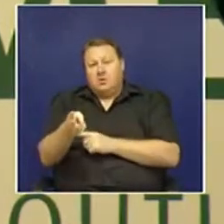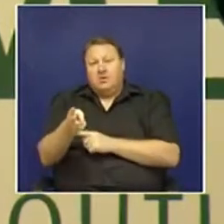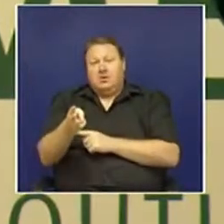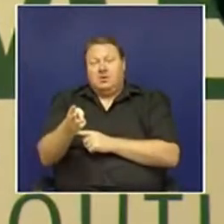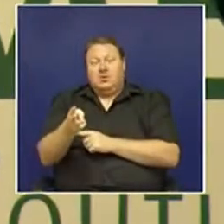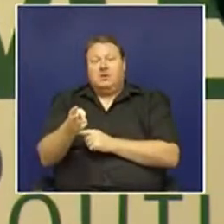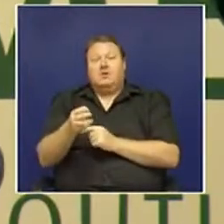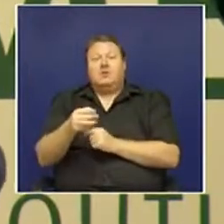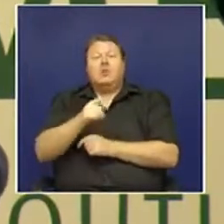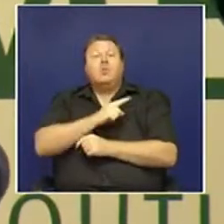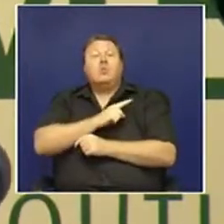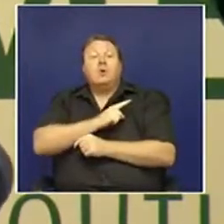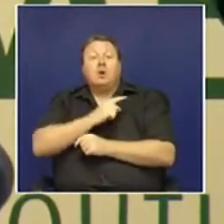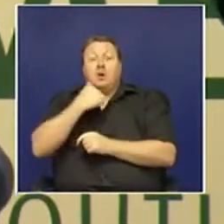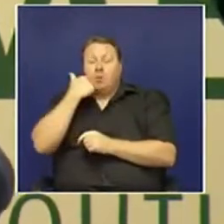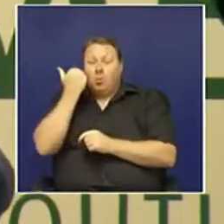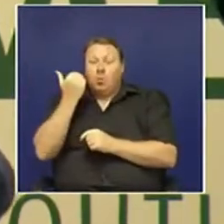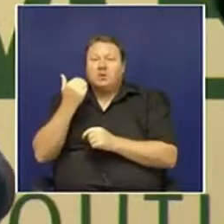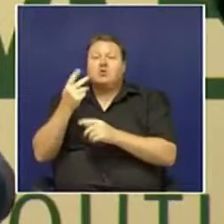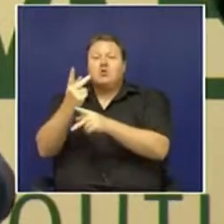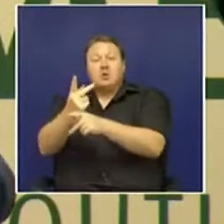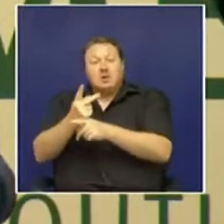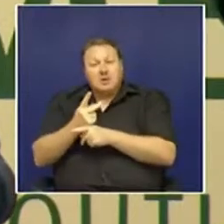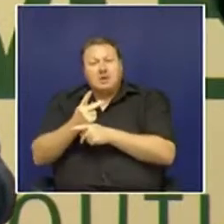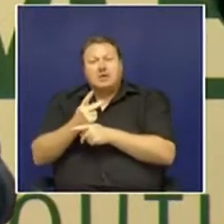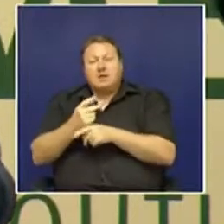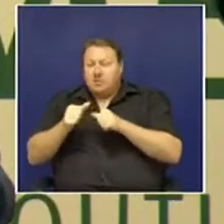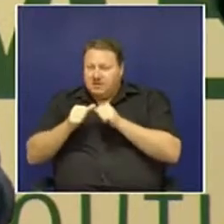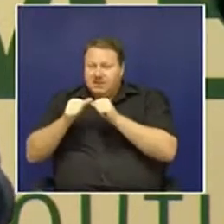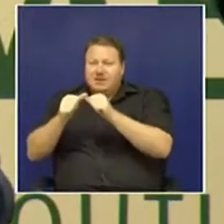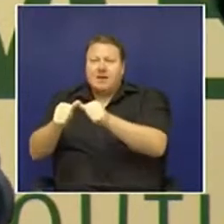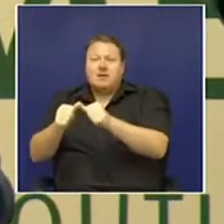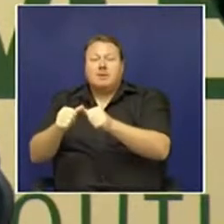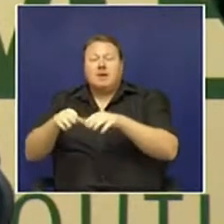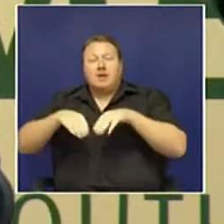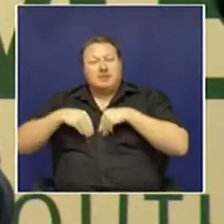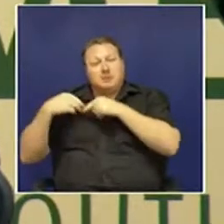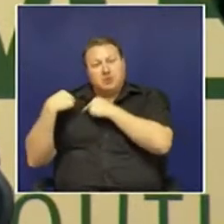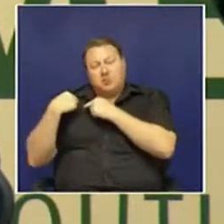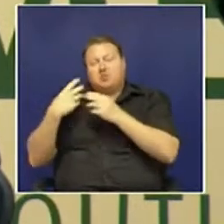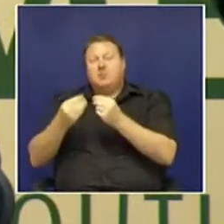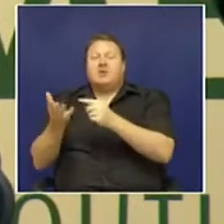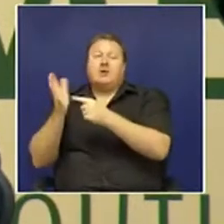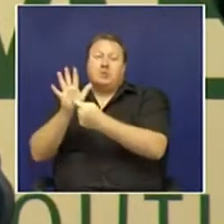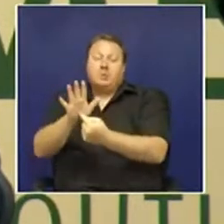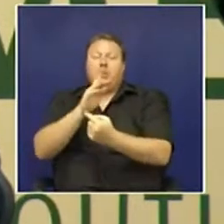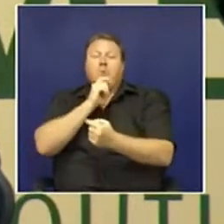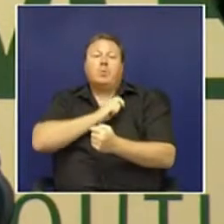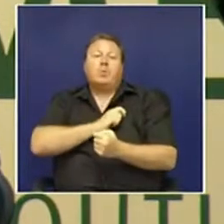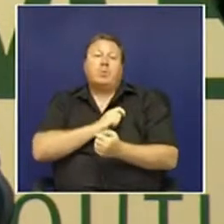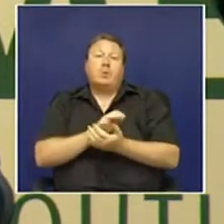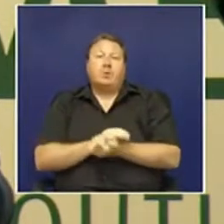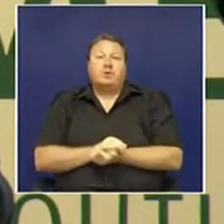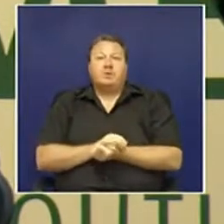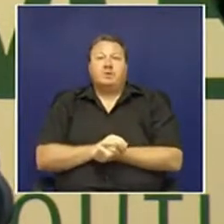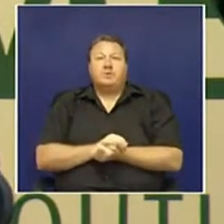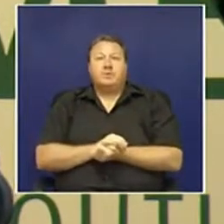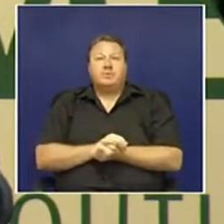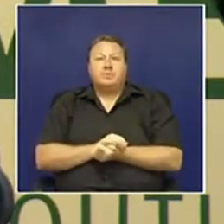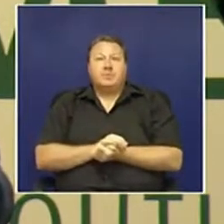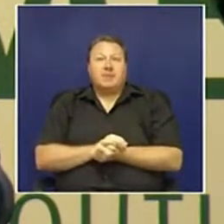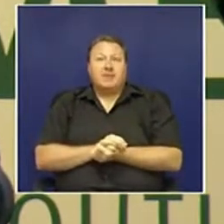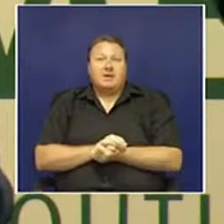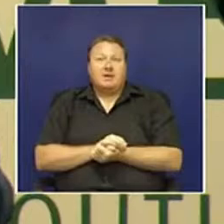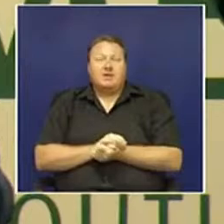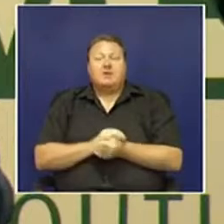accountability, and transparency. Spatial and housing reforms focus on restructuring our cities